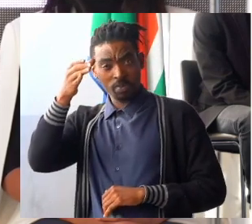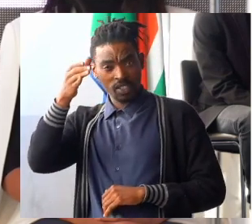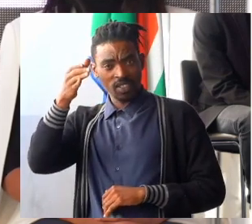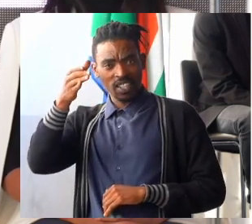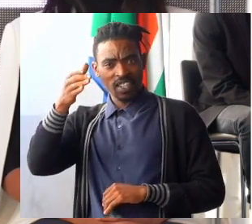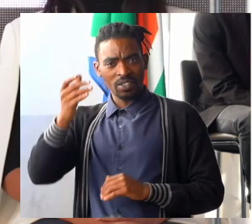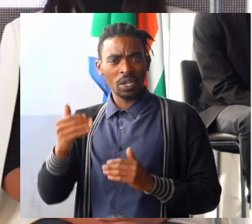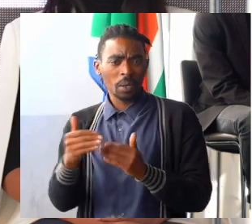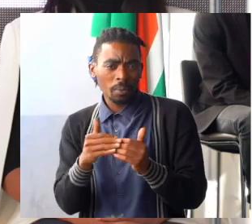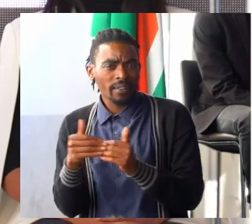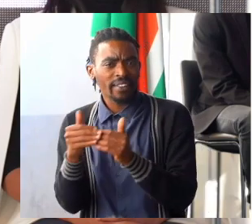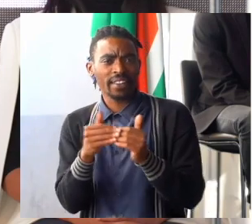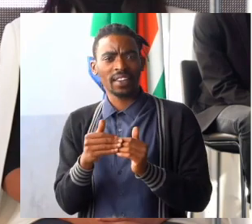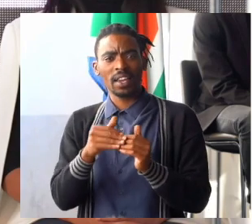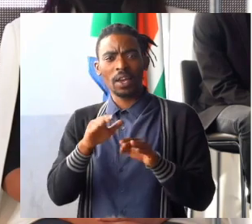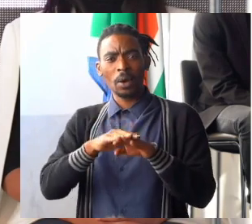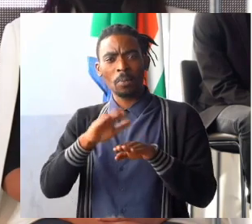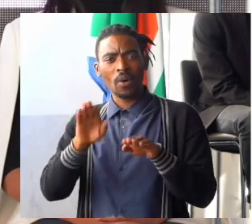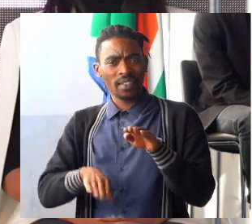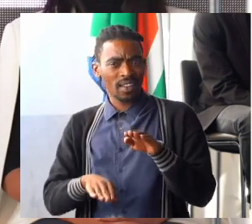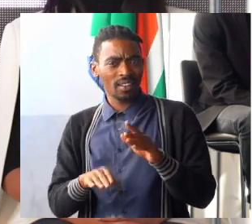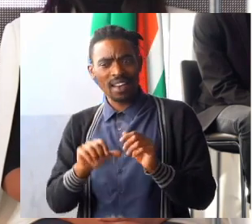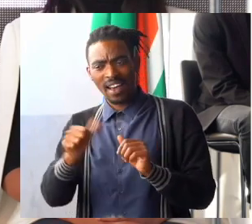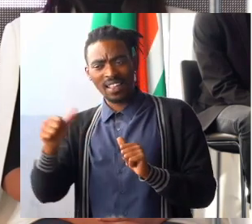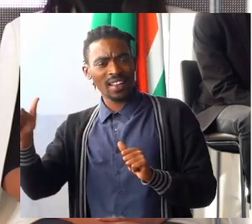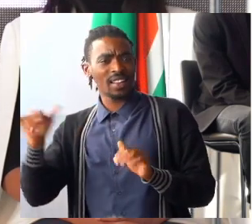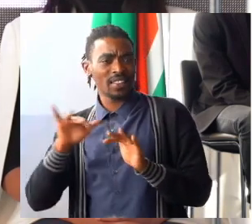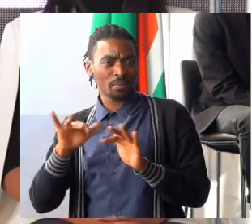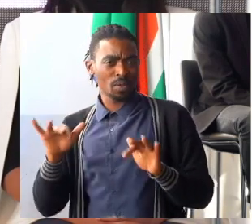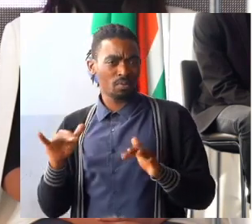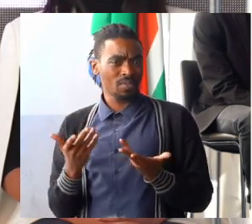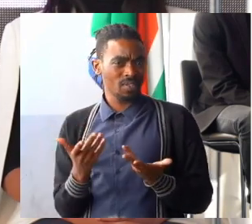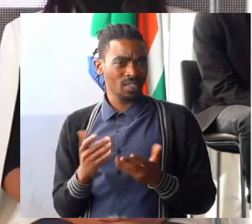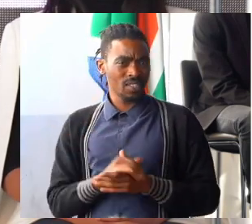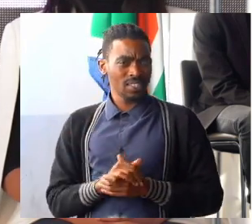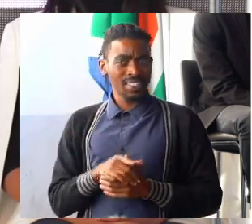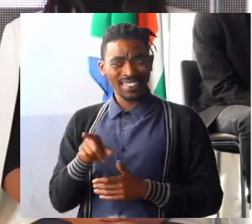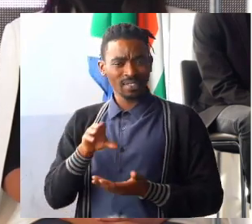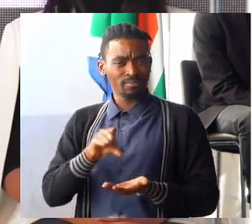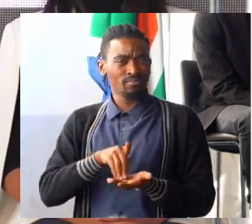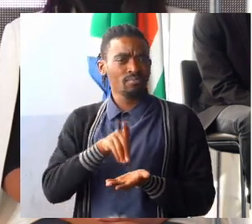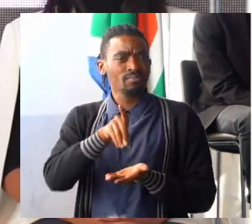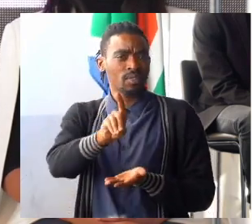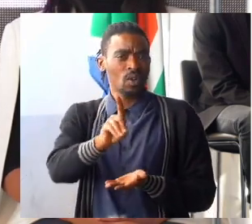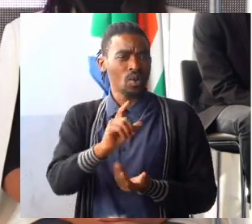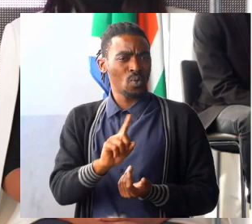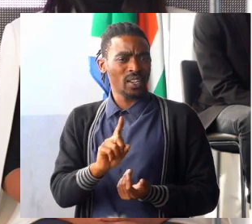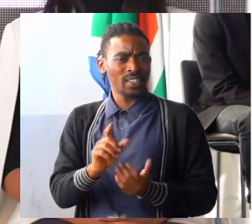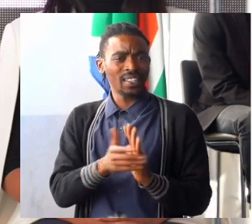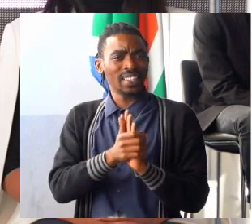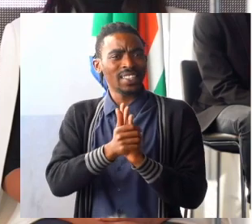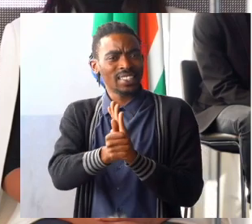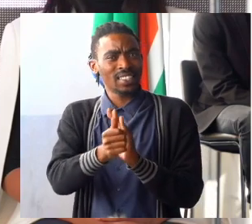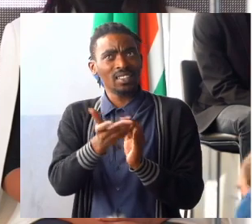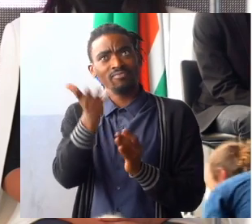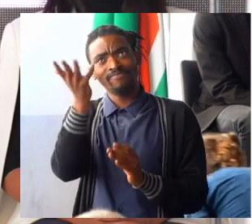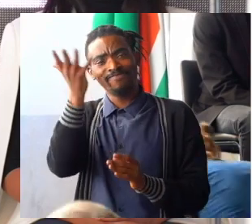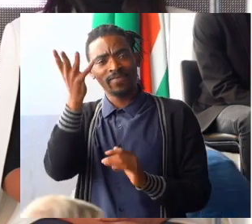country that are going to donate their talents elsewhere,